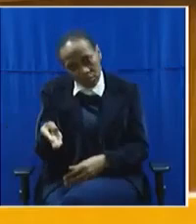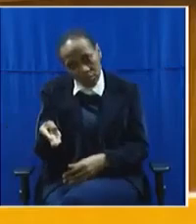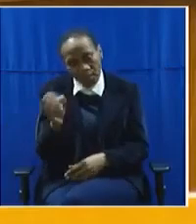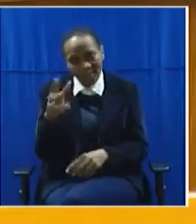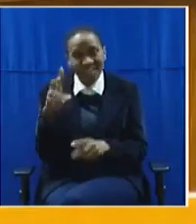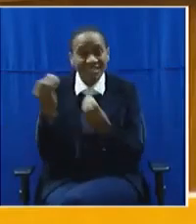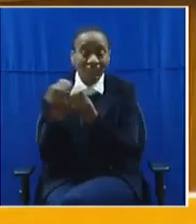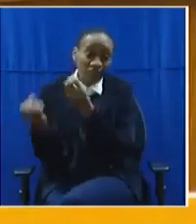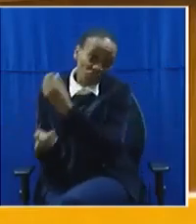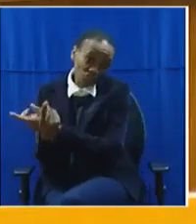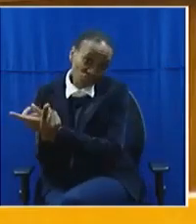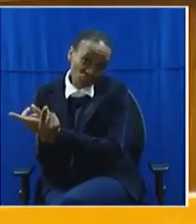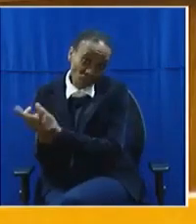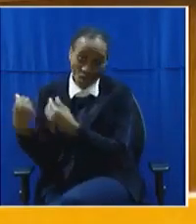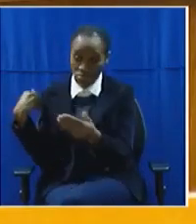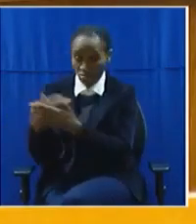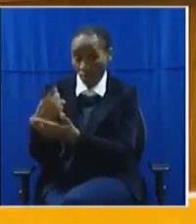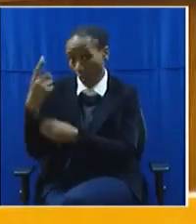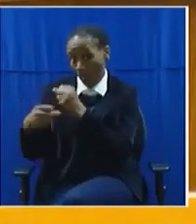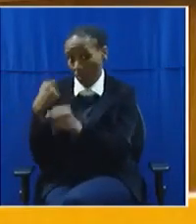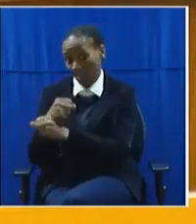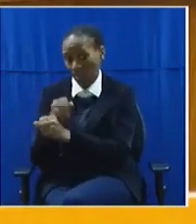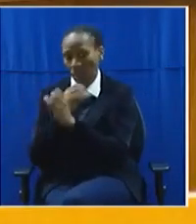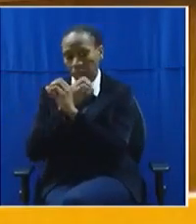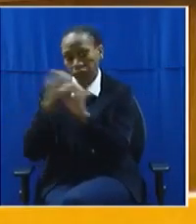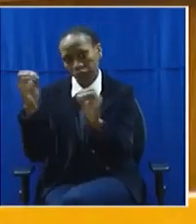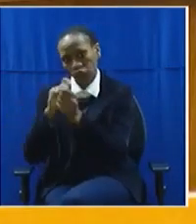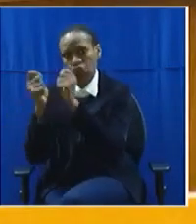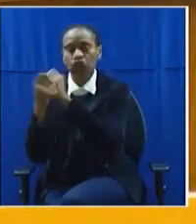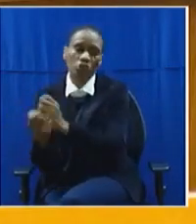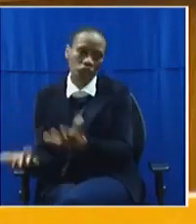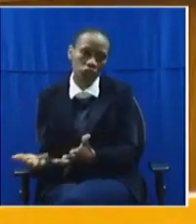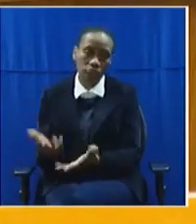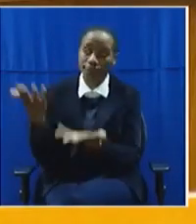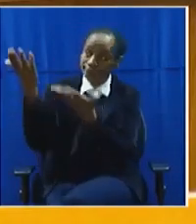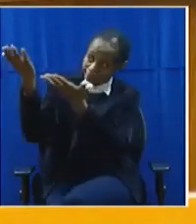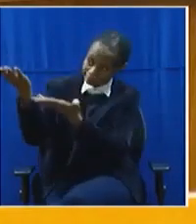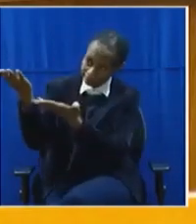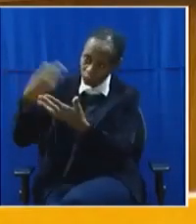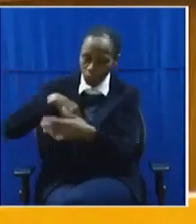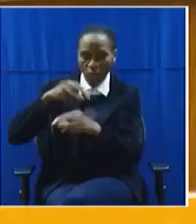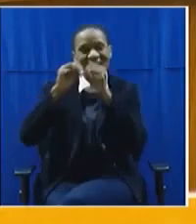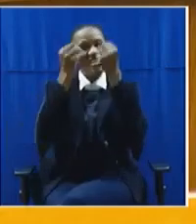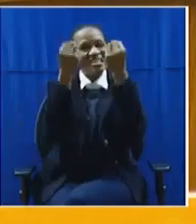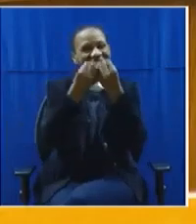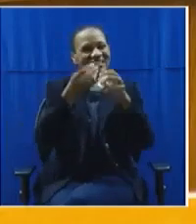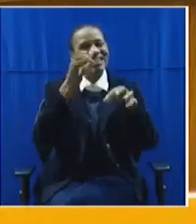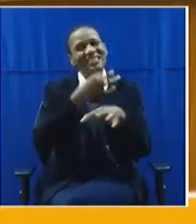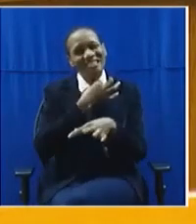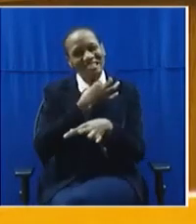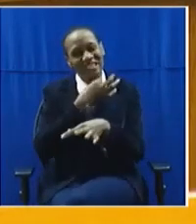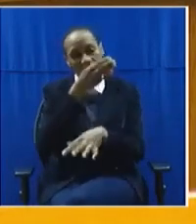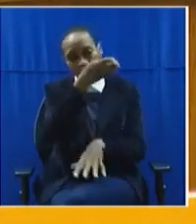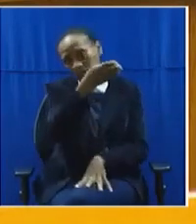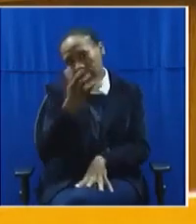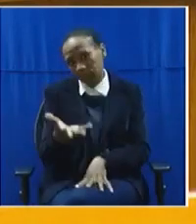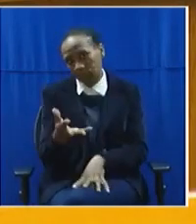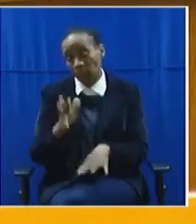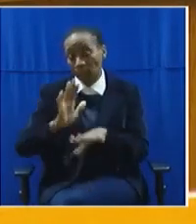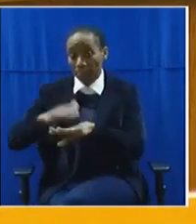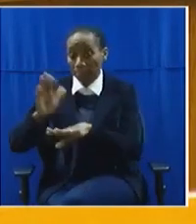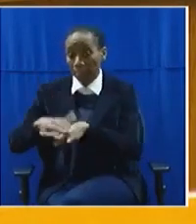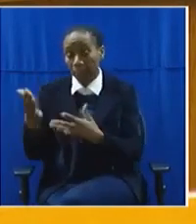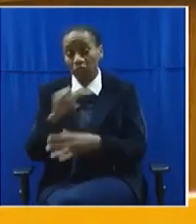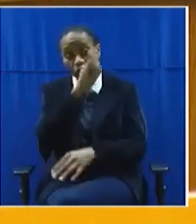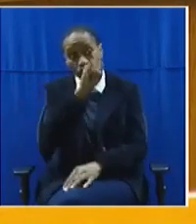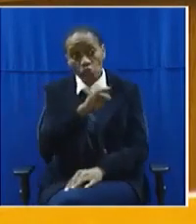has changed in the last year. Speaker, we face a national crisis. To make matters worse, as